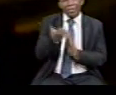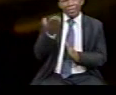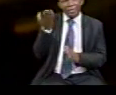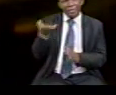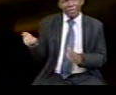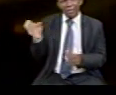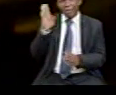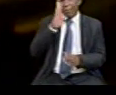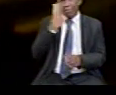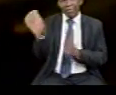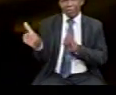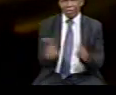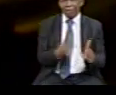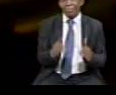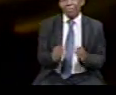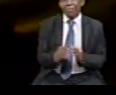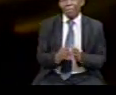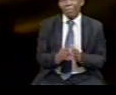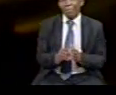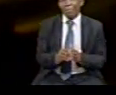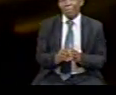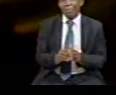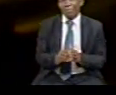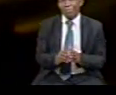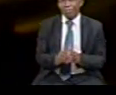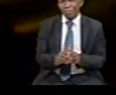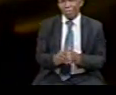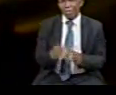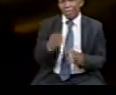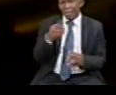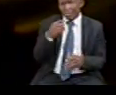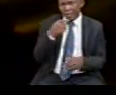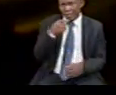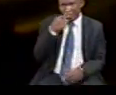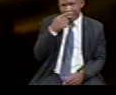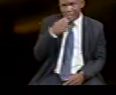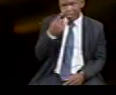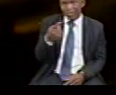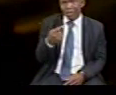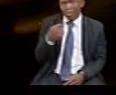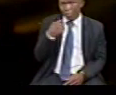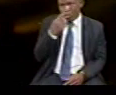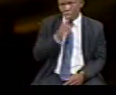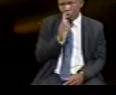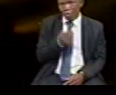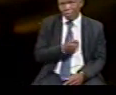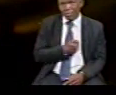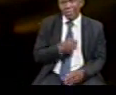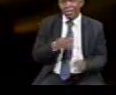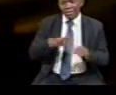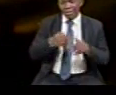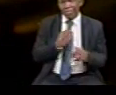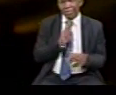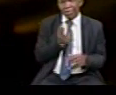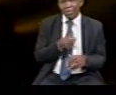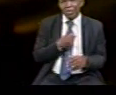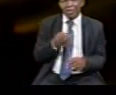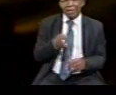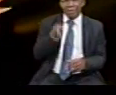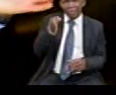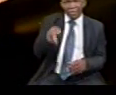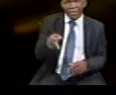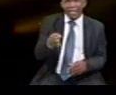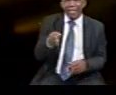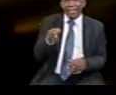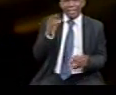His true mark, the mark, he's saying also, that giving a further insight into his second